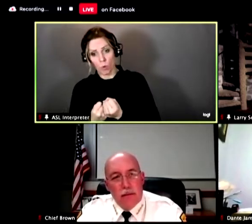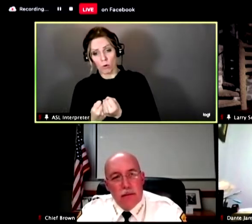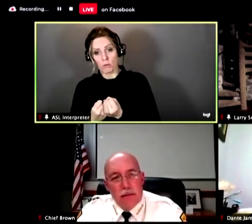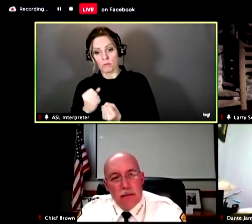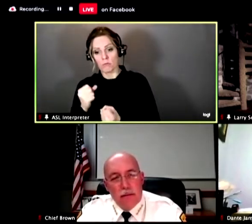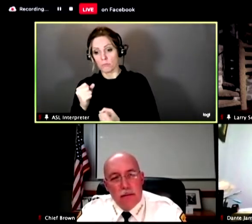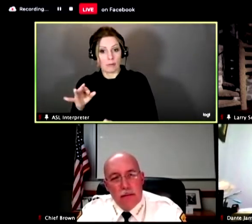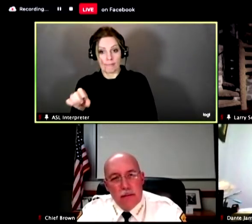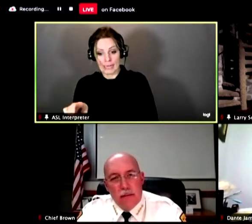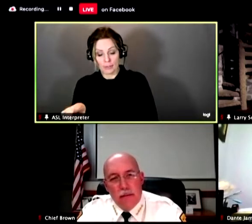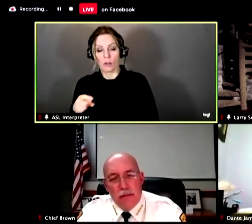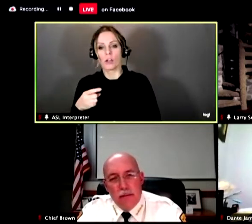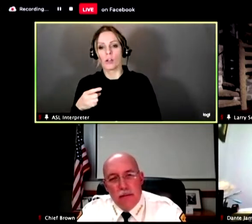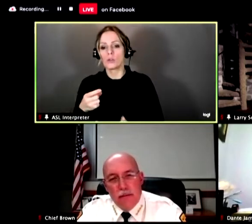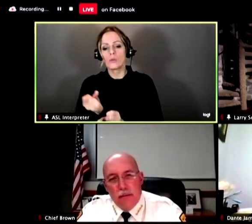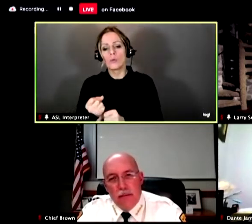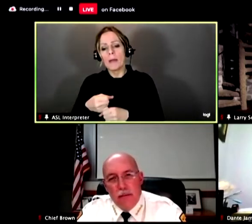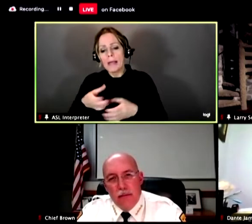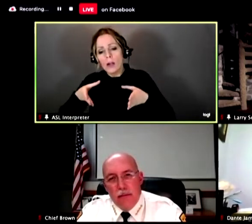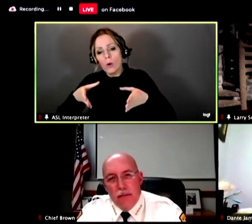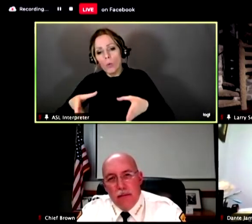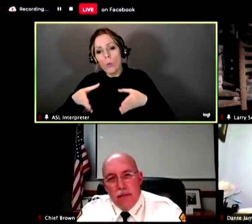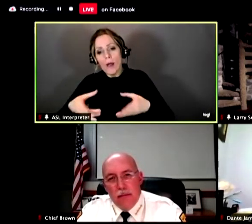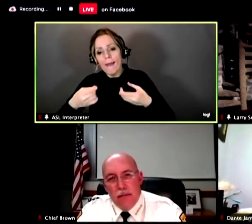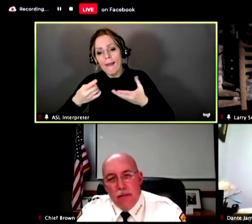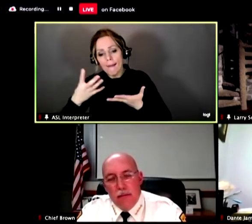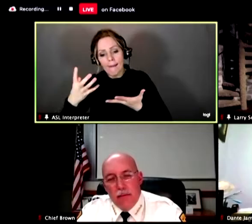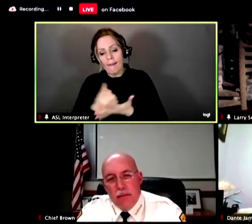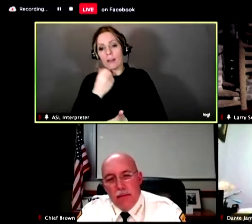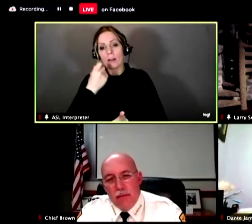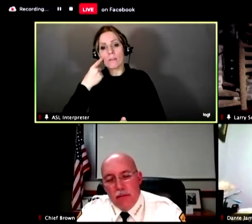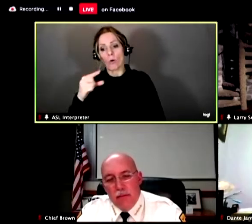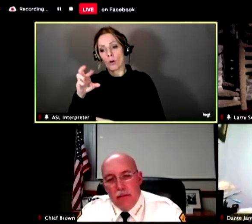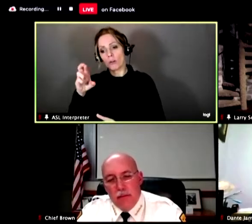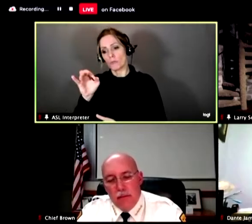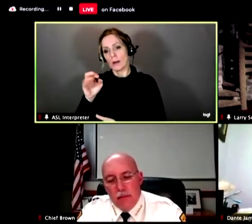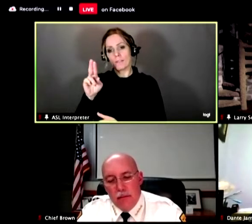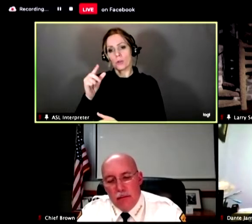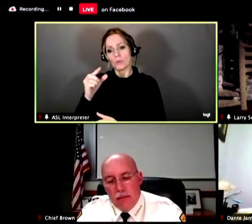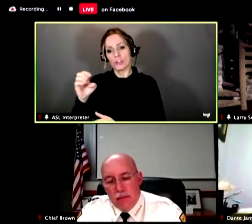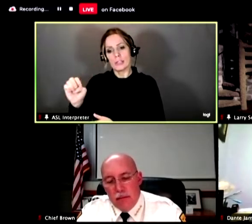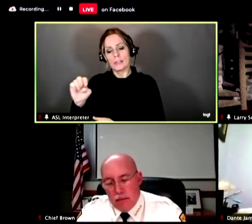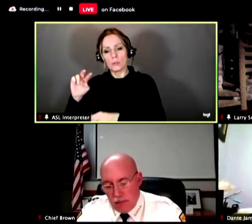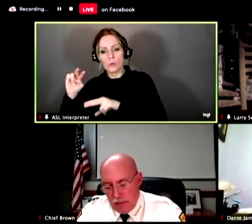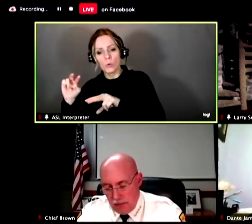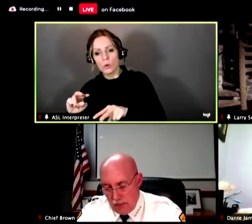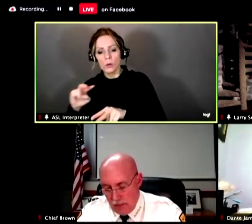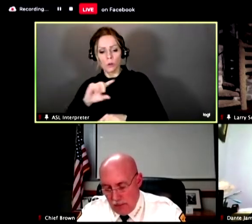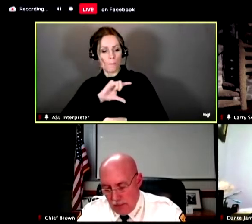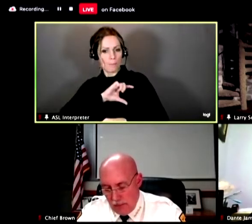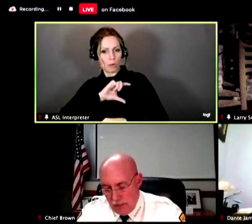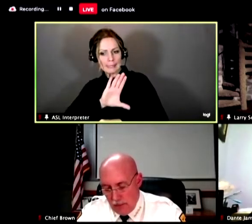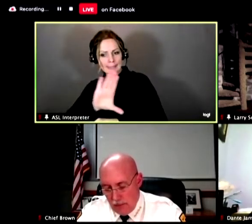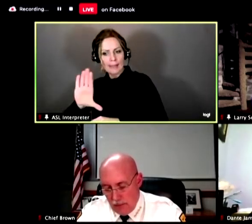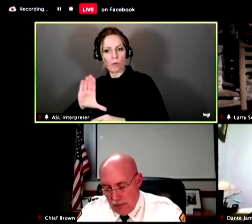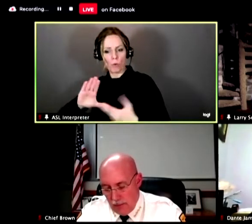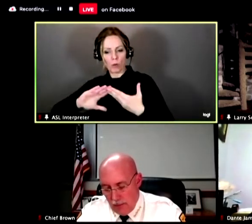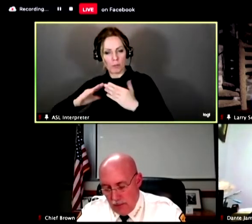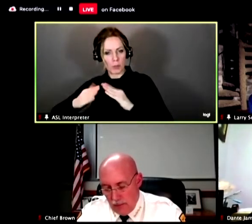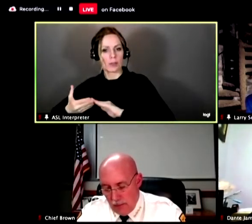create some kind of pathway to get refugees policing their own communities. And I would love this